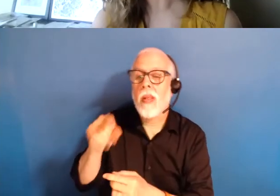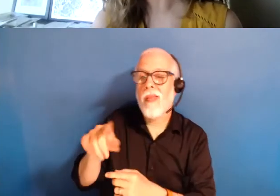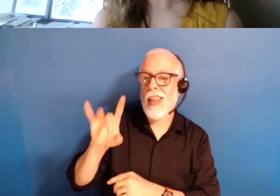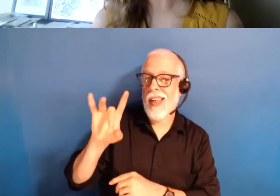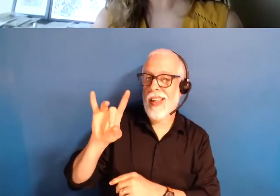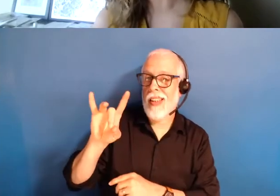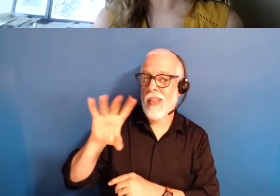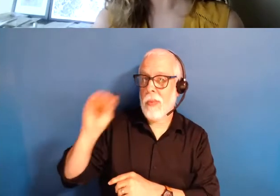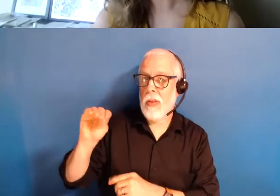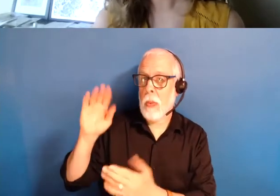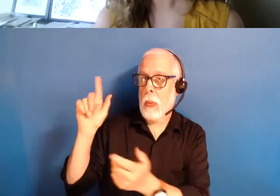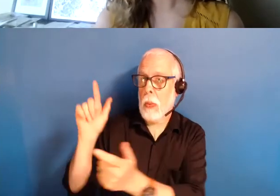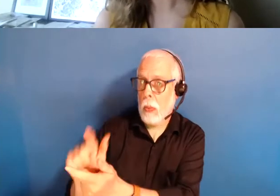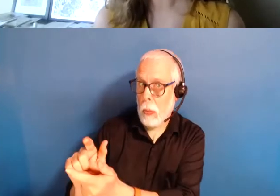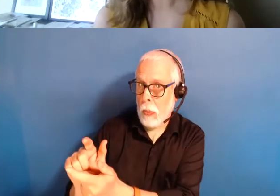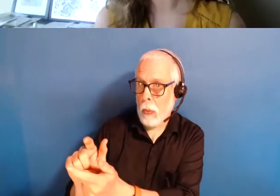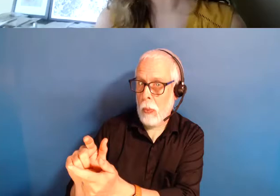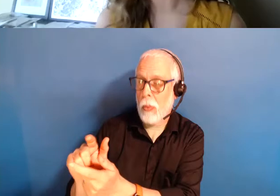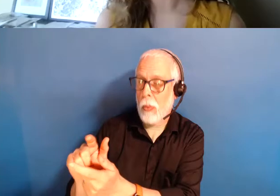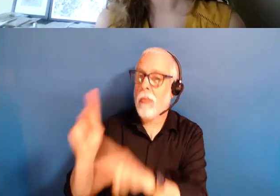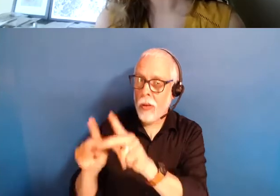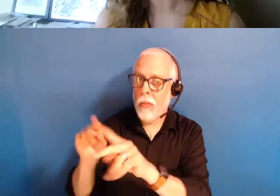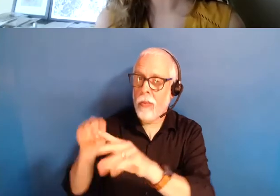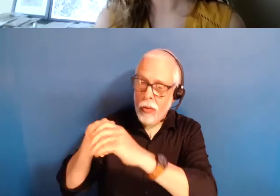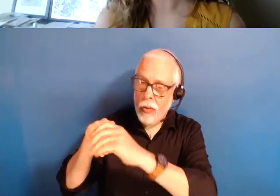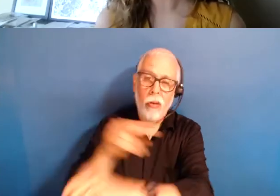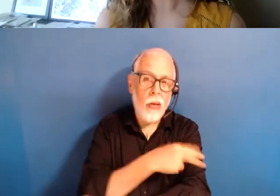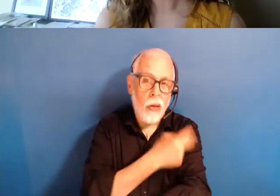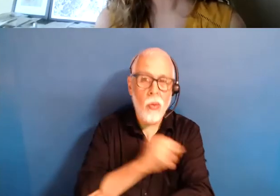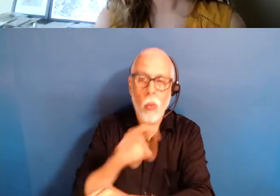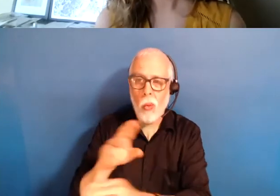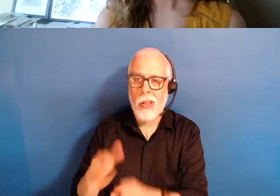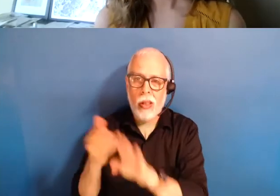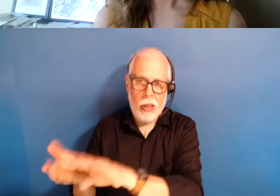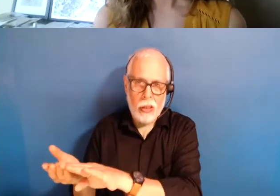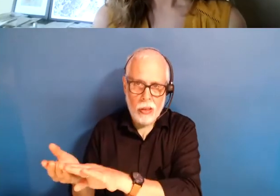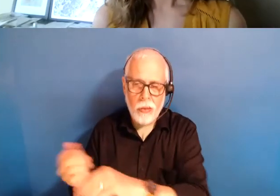85% reduction in people being hospitalized or dying.